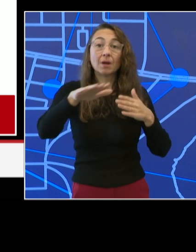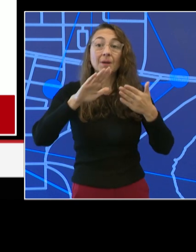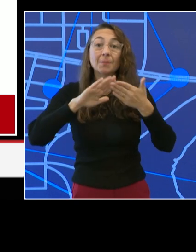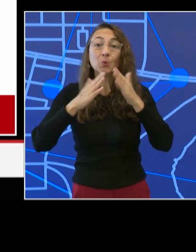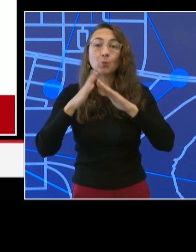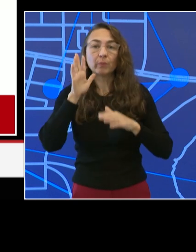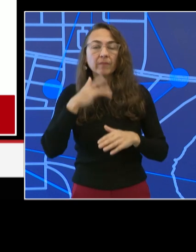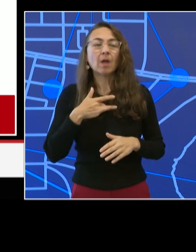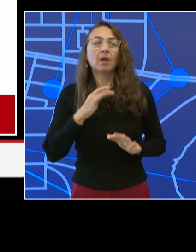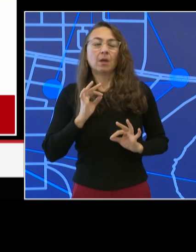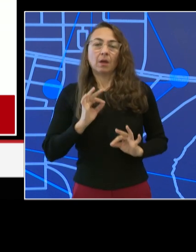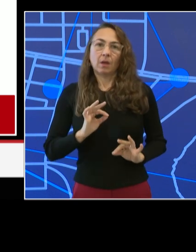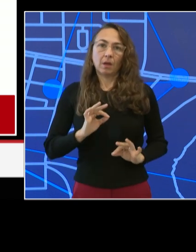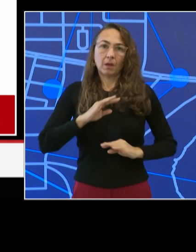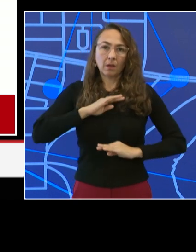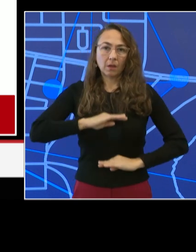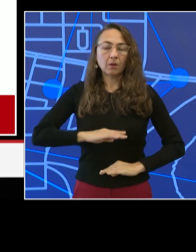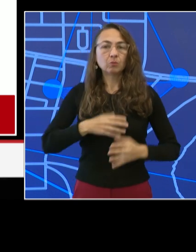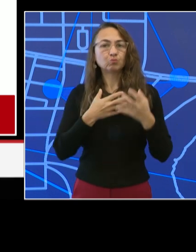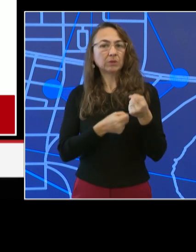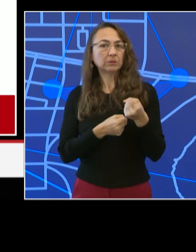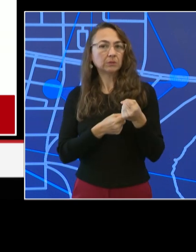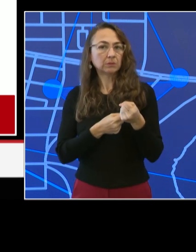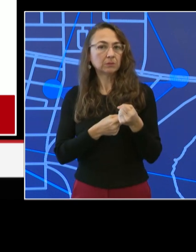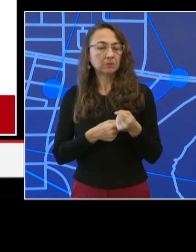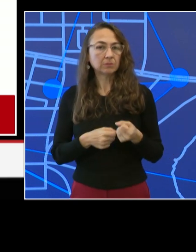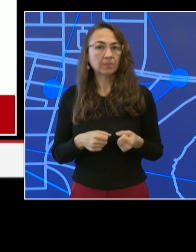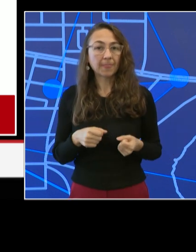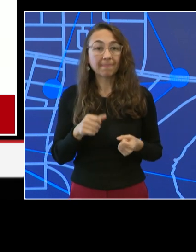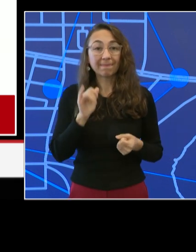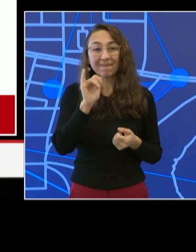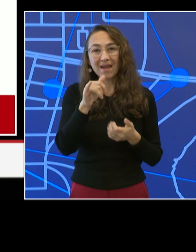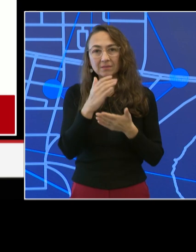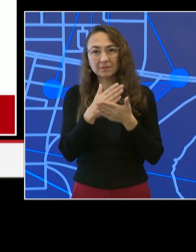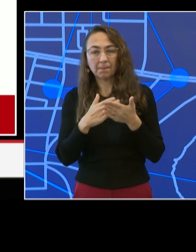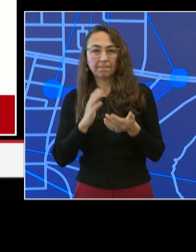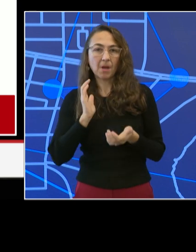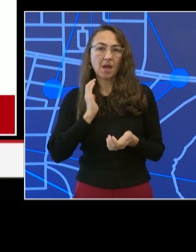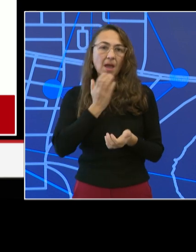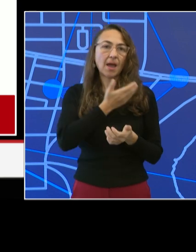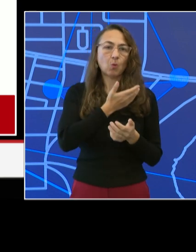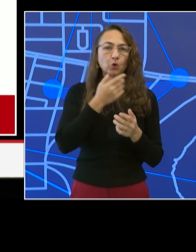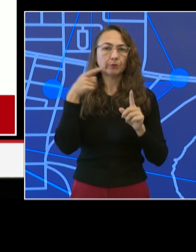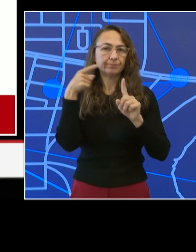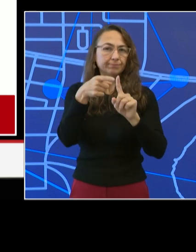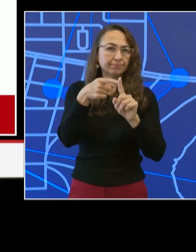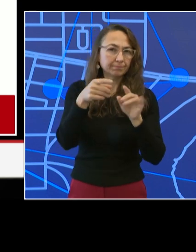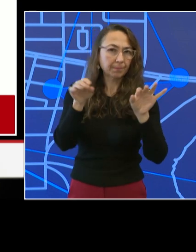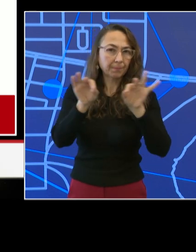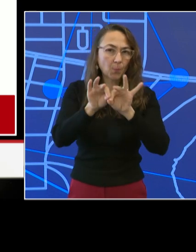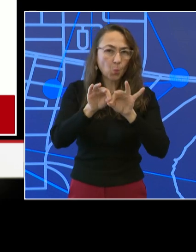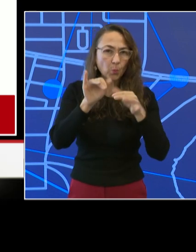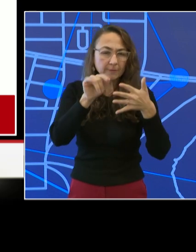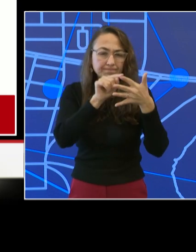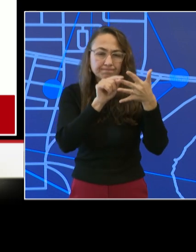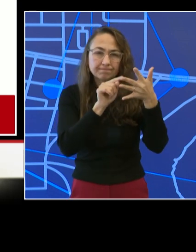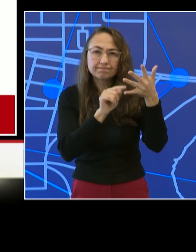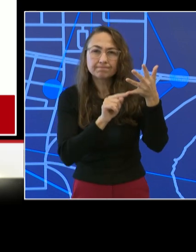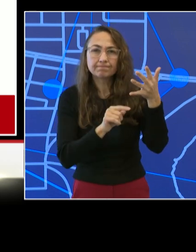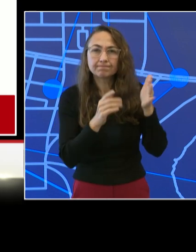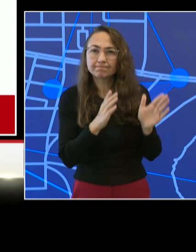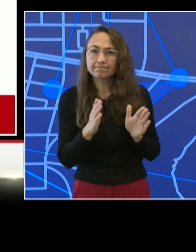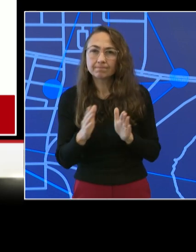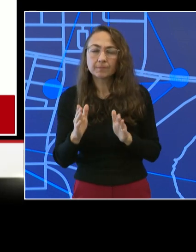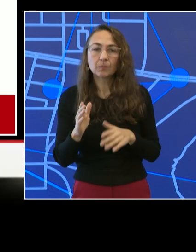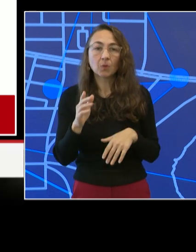are some of the key provisions of Secure DC, along with significant amounts of data that's being released that